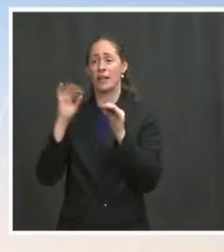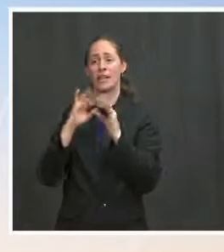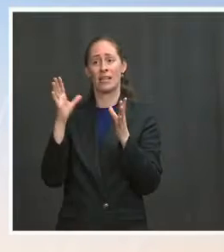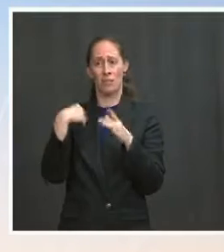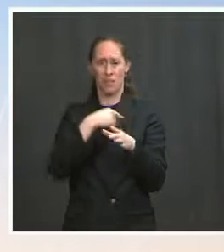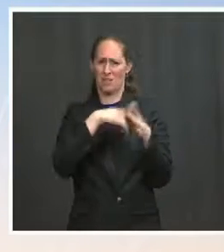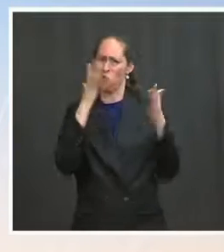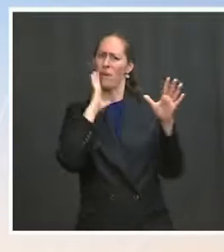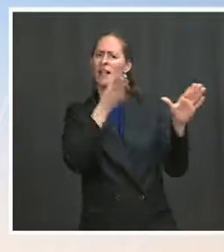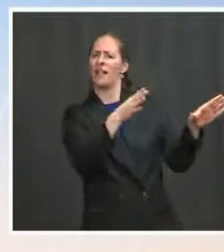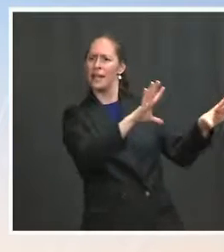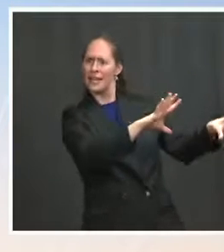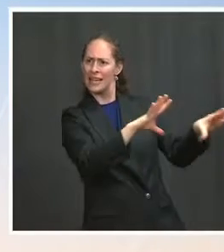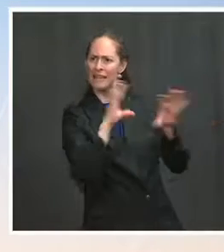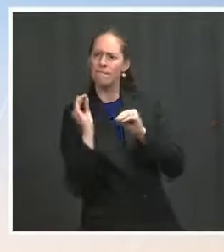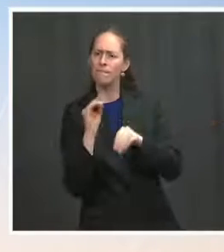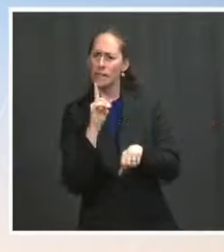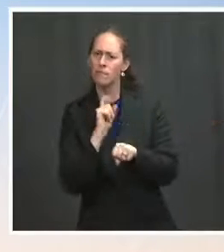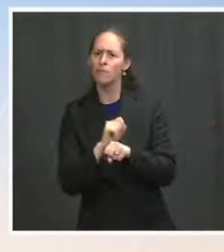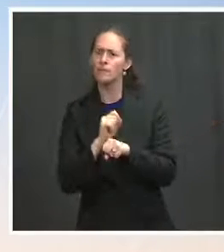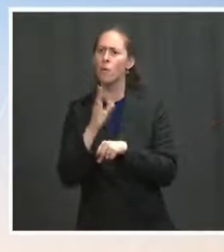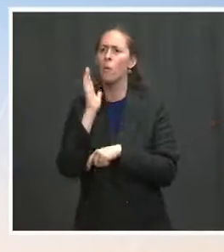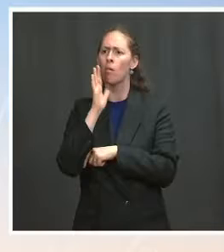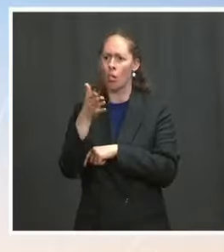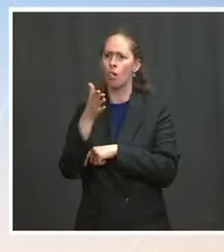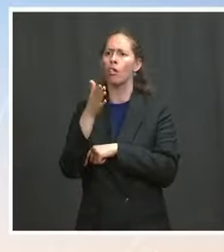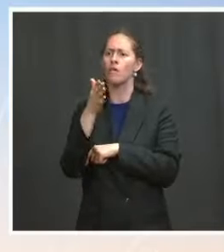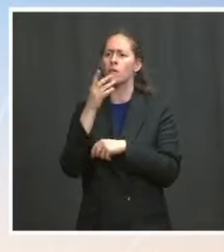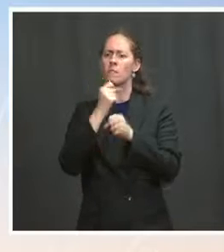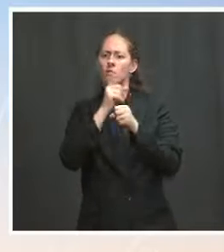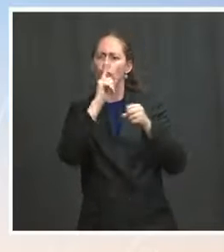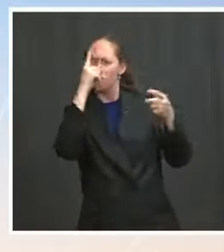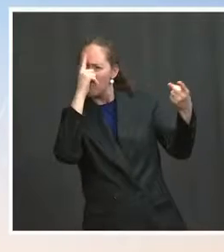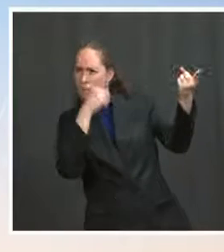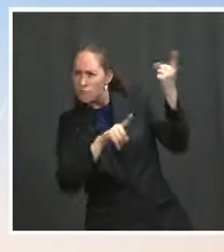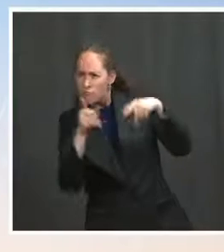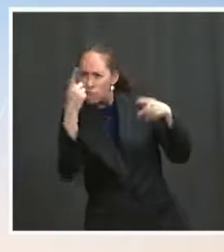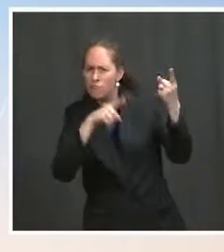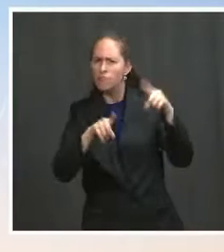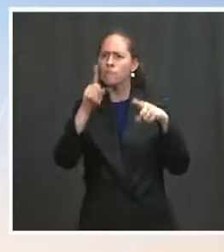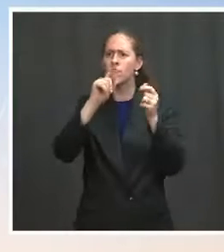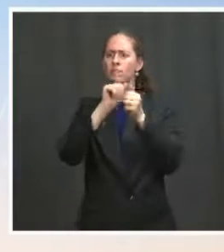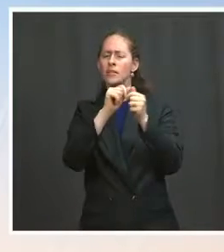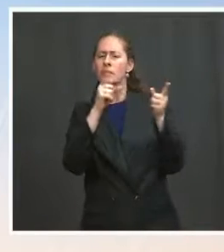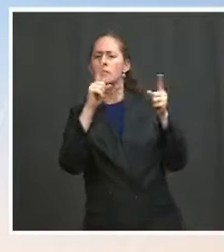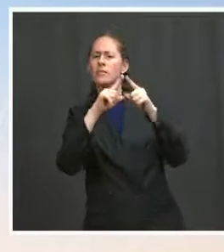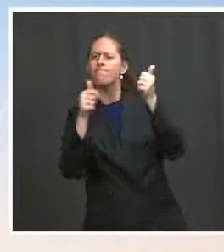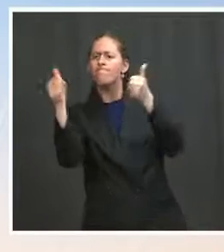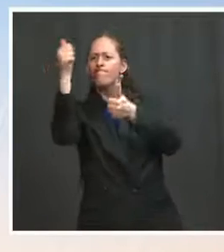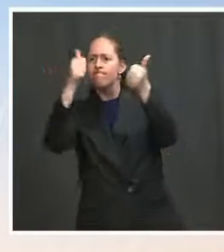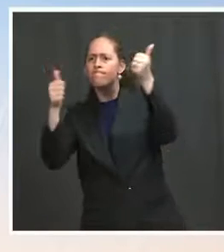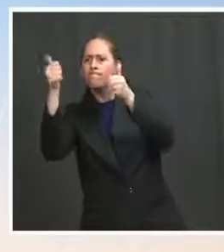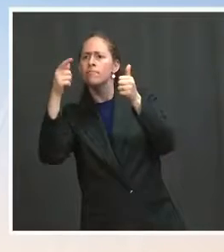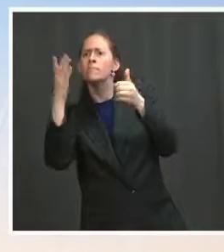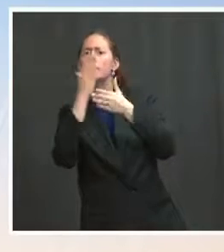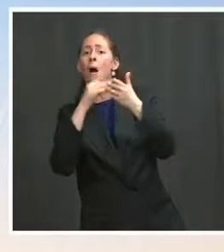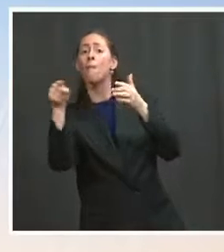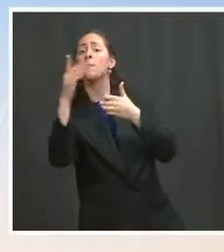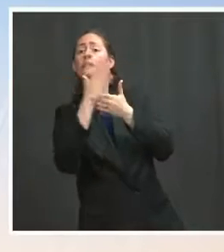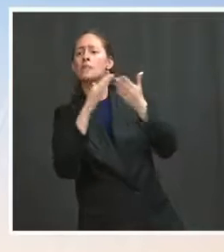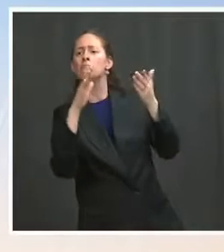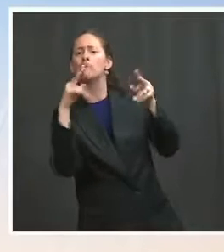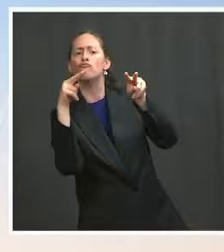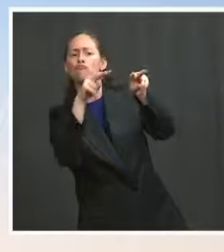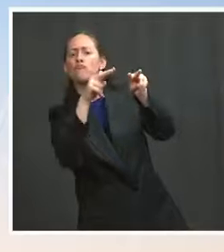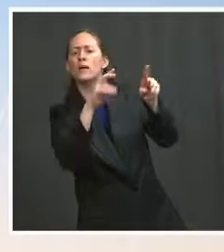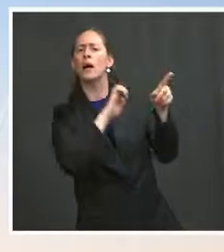diplomatic presence on the ground, including a security presence to protect our diplomatic presence on the ground. And that's